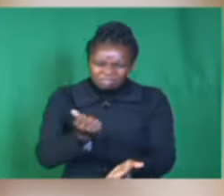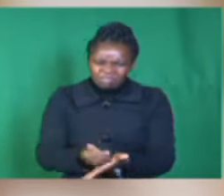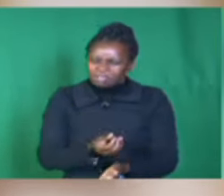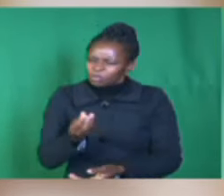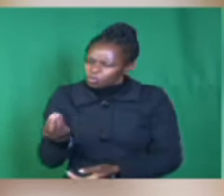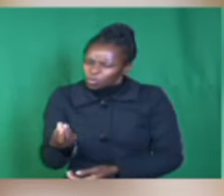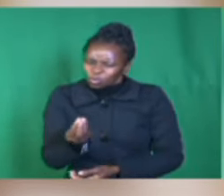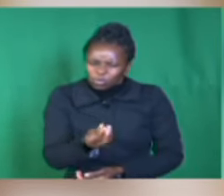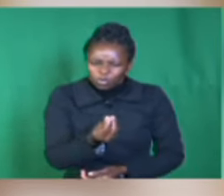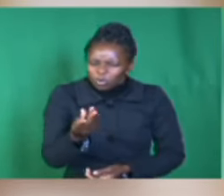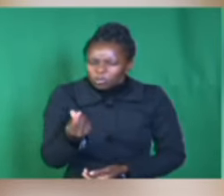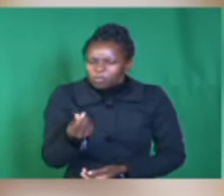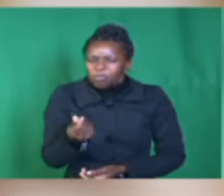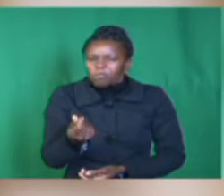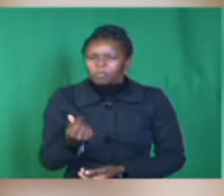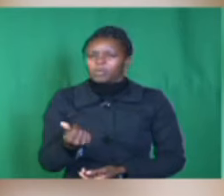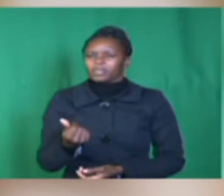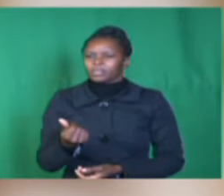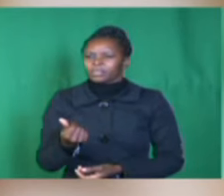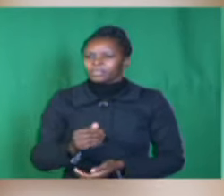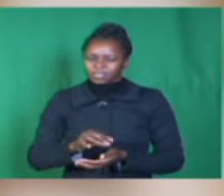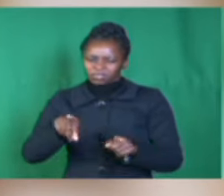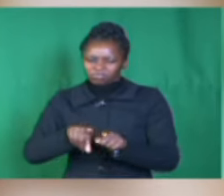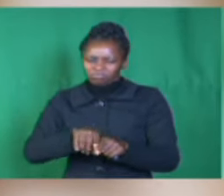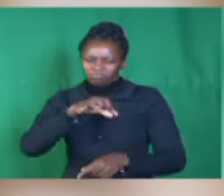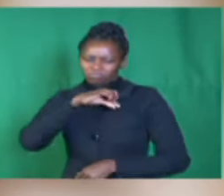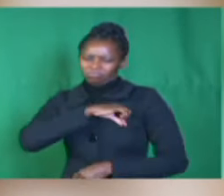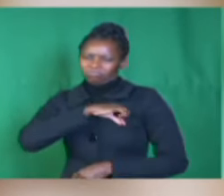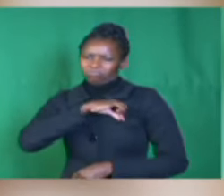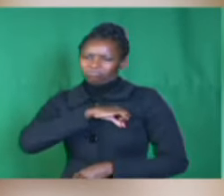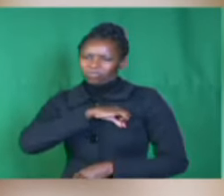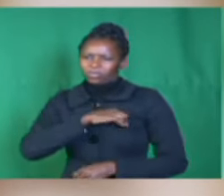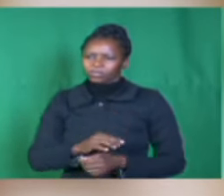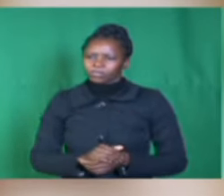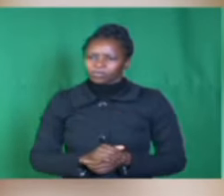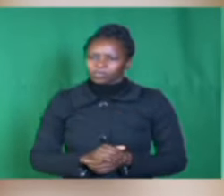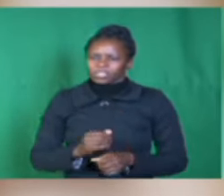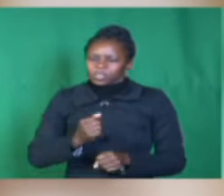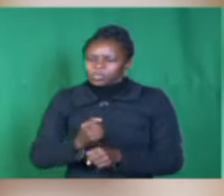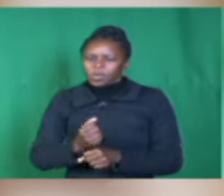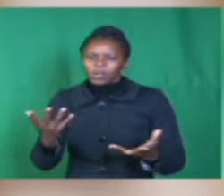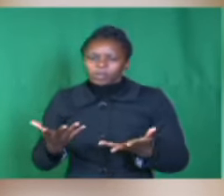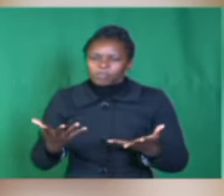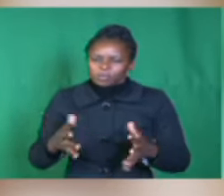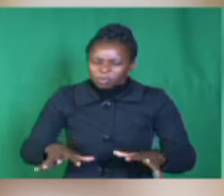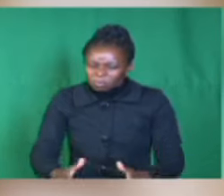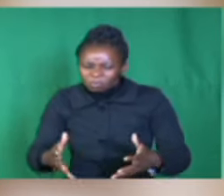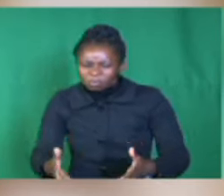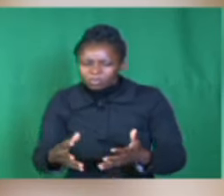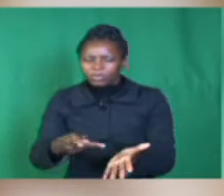as wages. Africans were made to work on farms for minimum wages so as to pay the